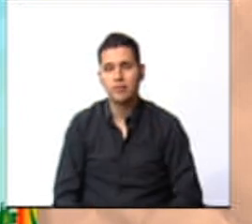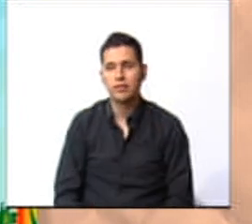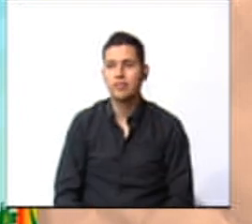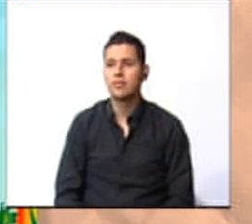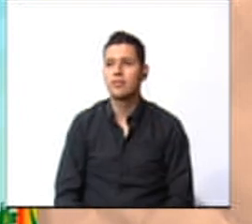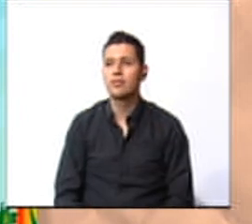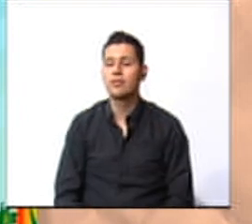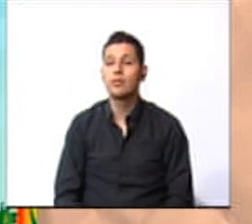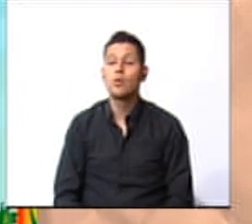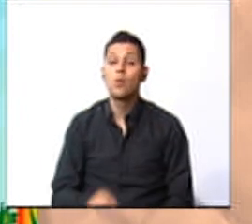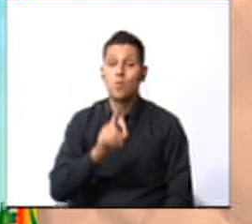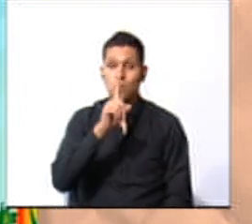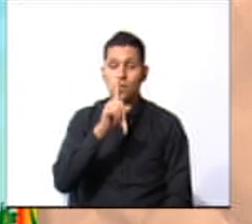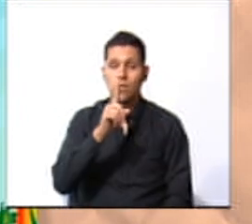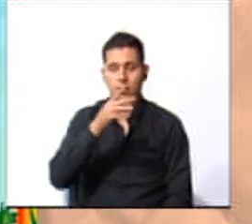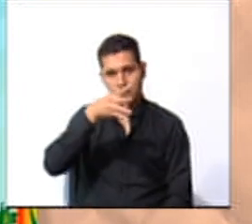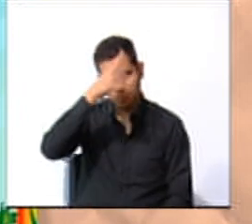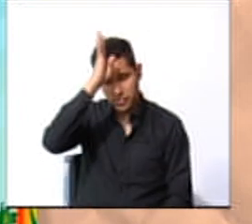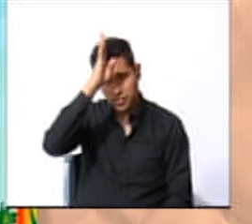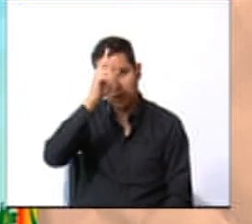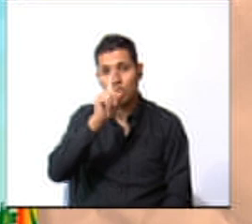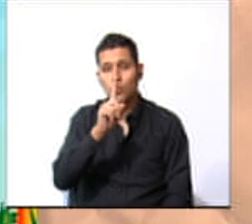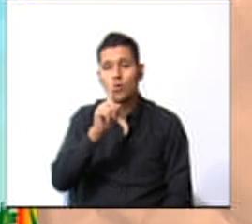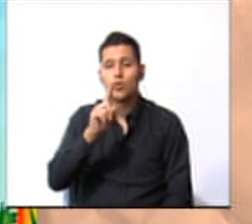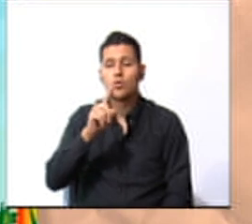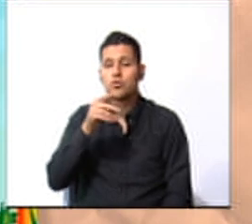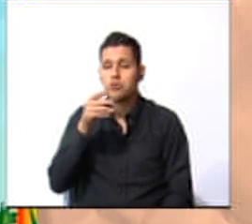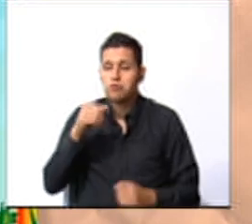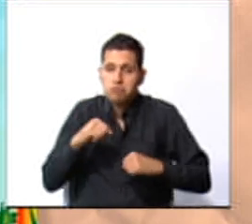one hen and two chicks.